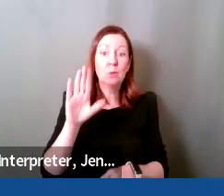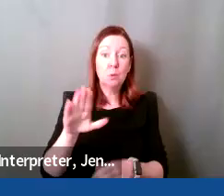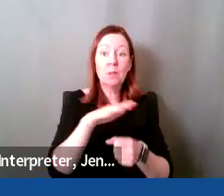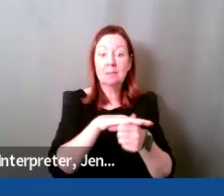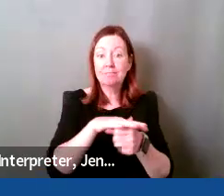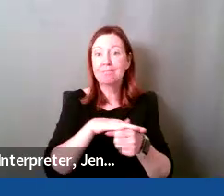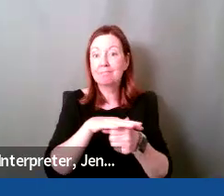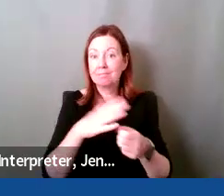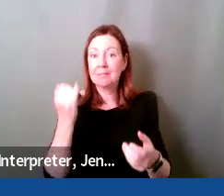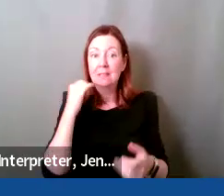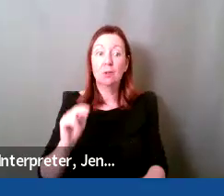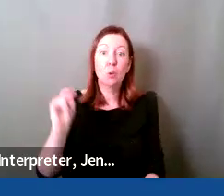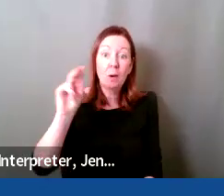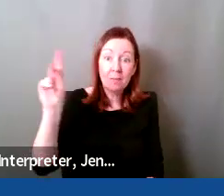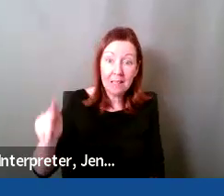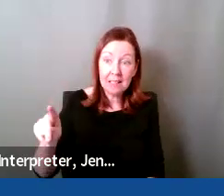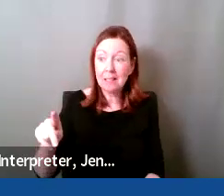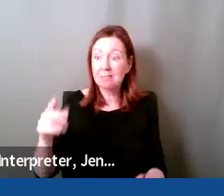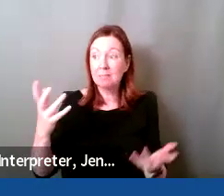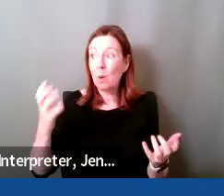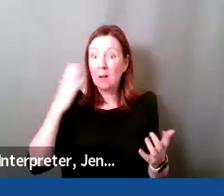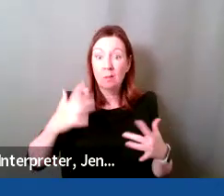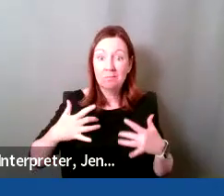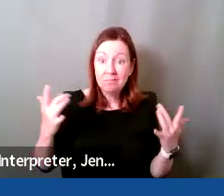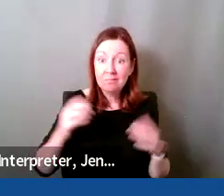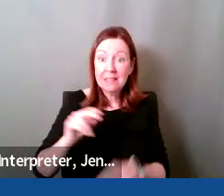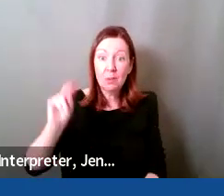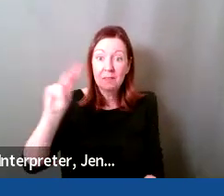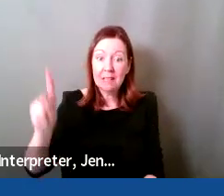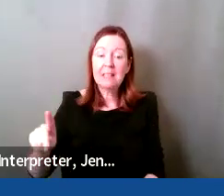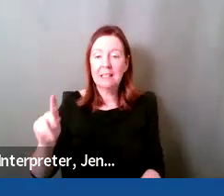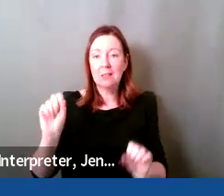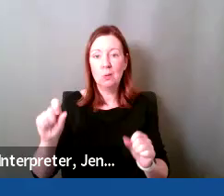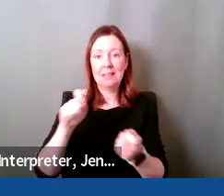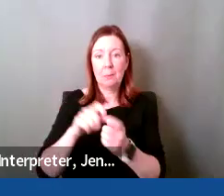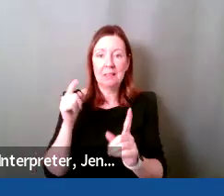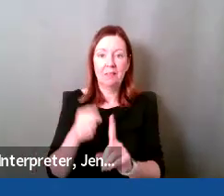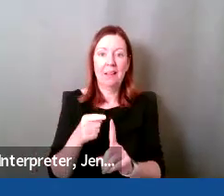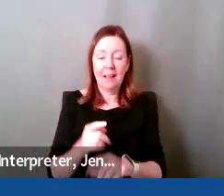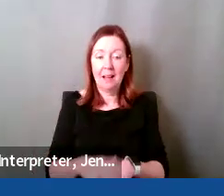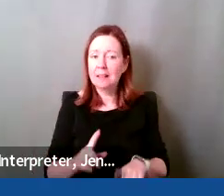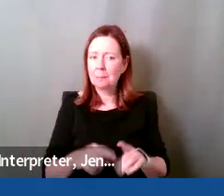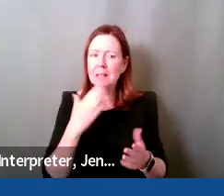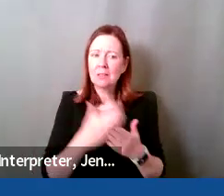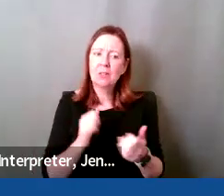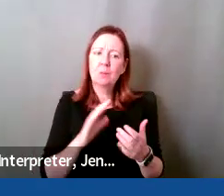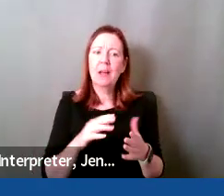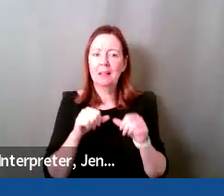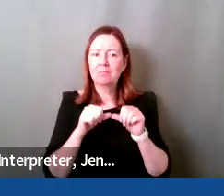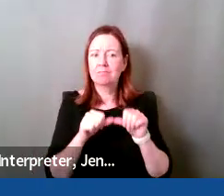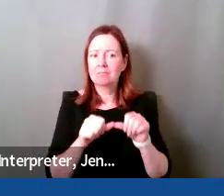specific general area. So if you're in North Philadelphia and you just want to know what's happening in North Philadelphia, we can specify that. But it's just a good way just to keep